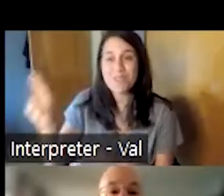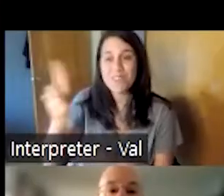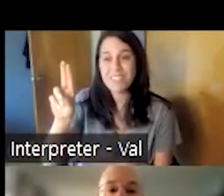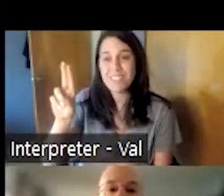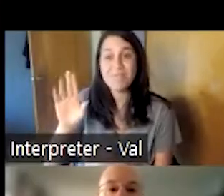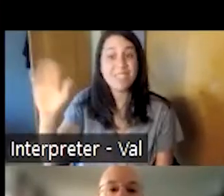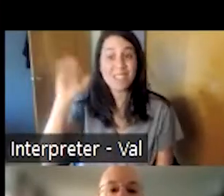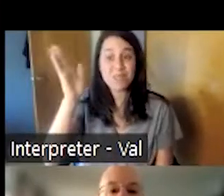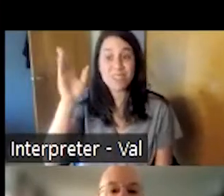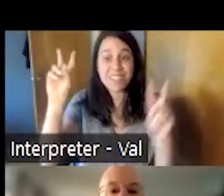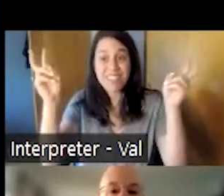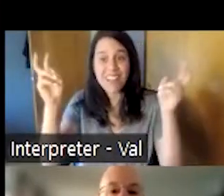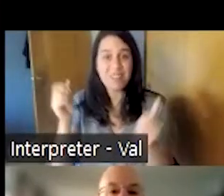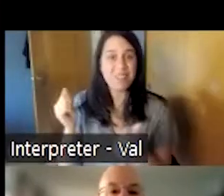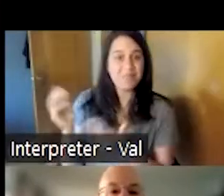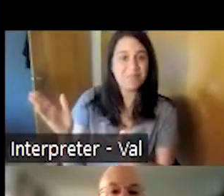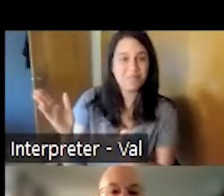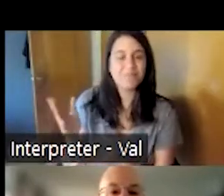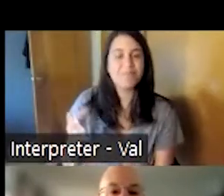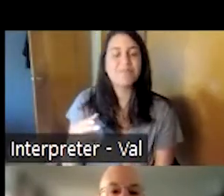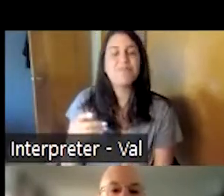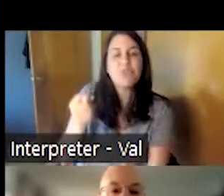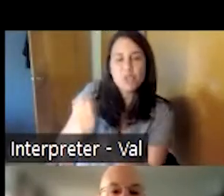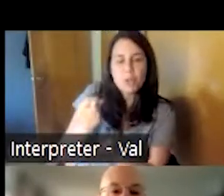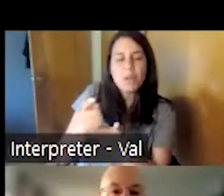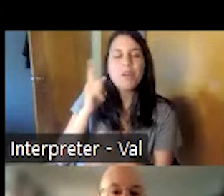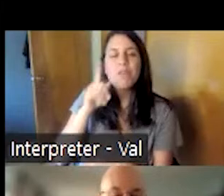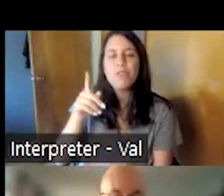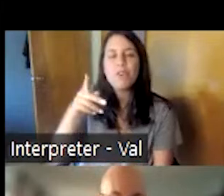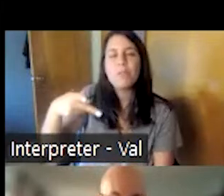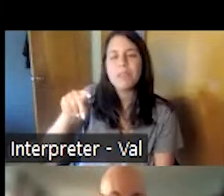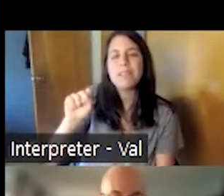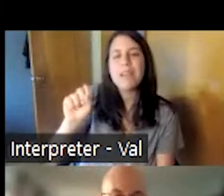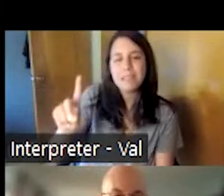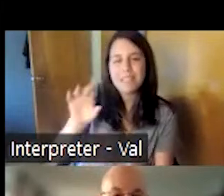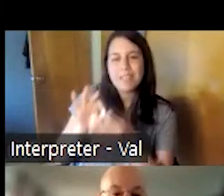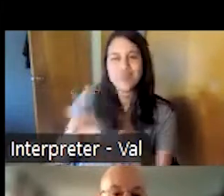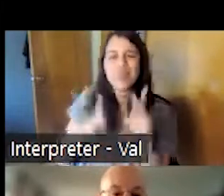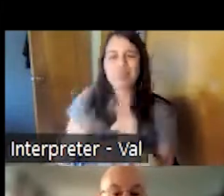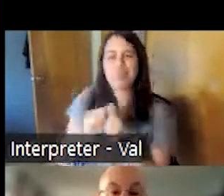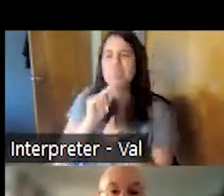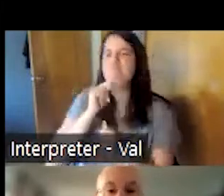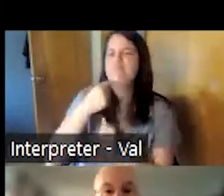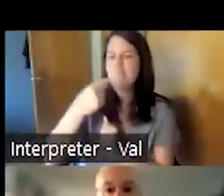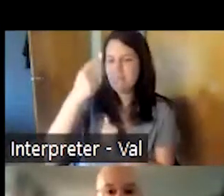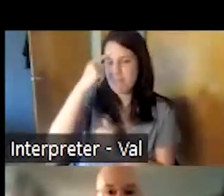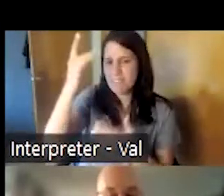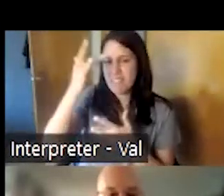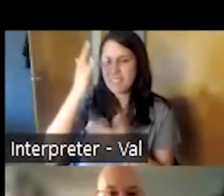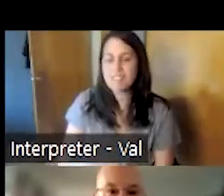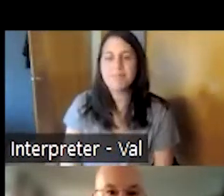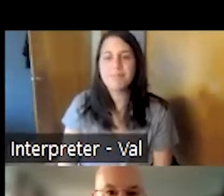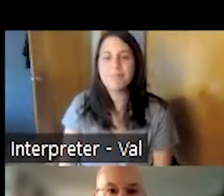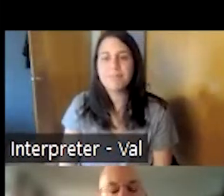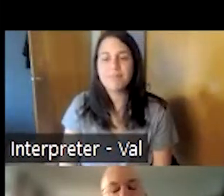is Treatment of Post-Traumatic Stress Disorder in Persons with Severe Mental Illness. Before I formally